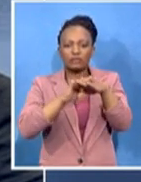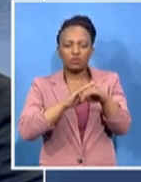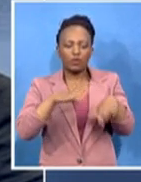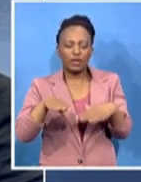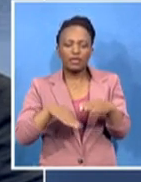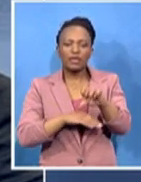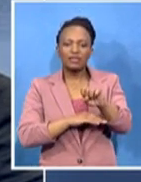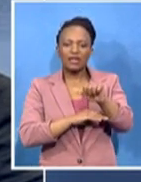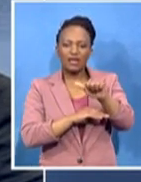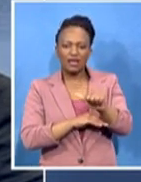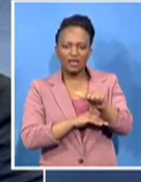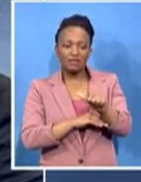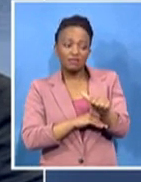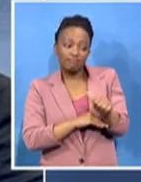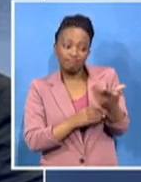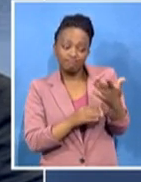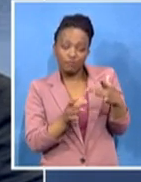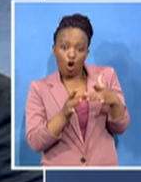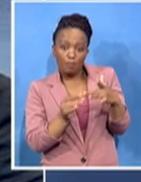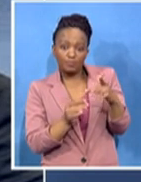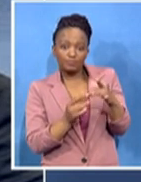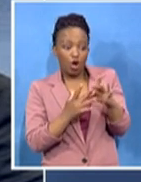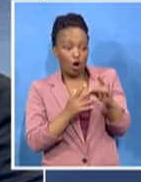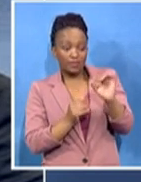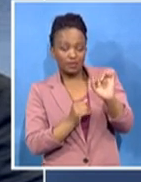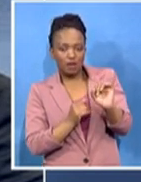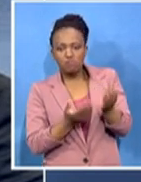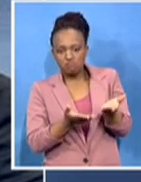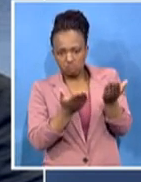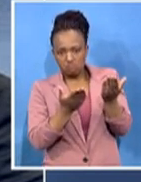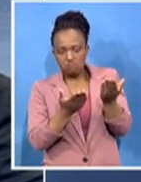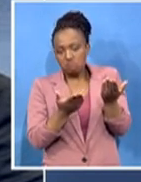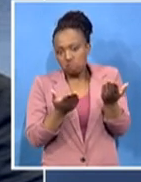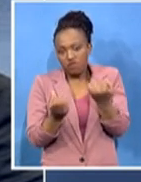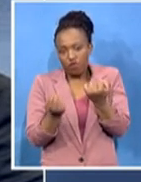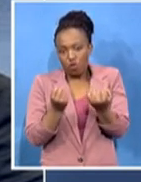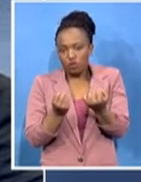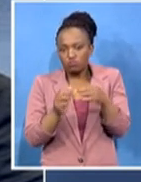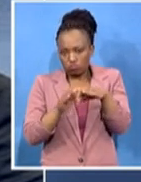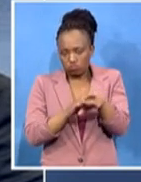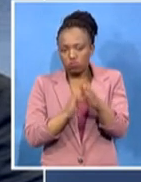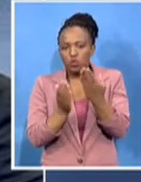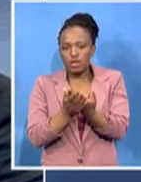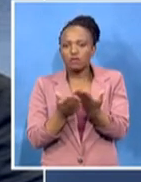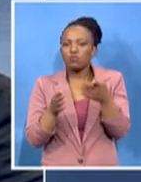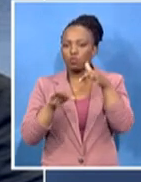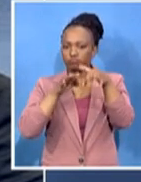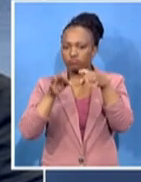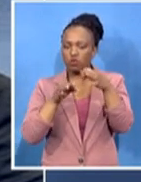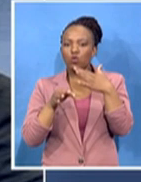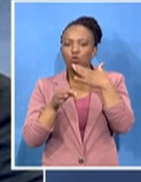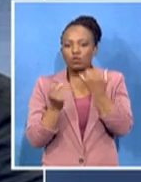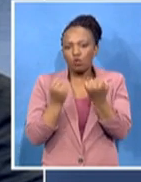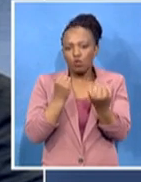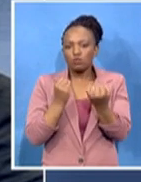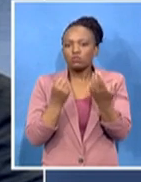taken to court, we will place our side of the story before court, and we will then appreciate and abide the clarity that the